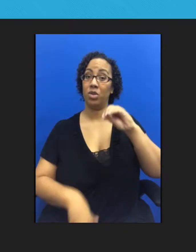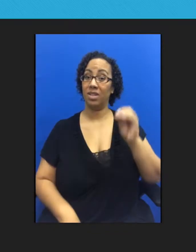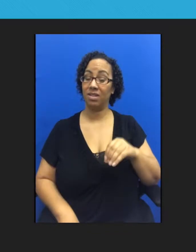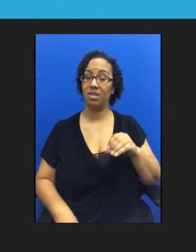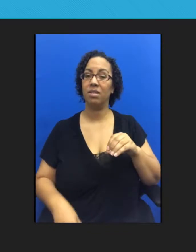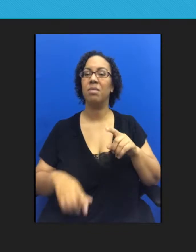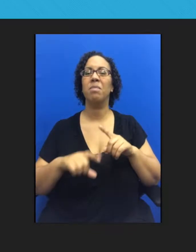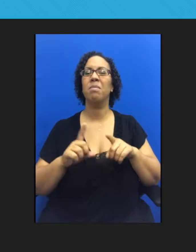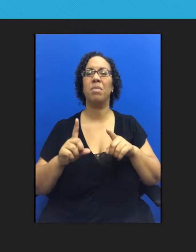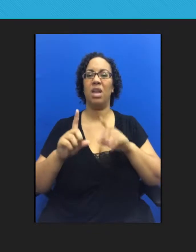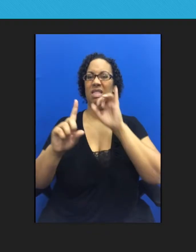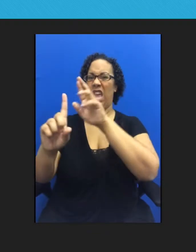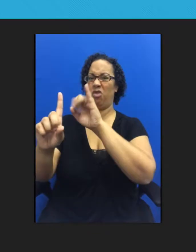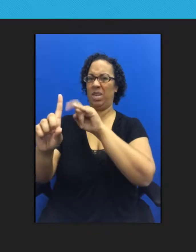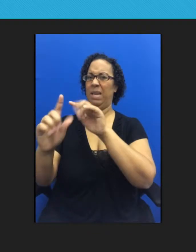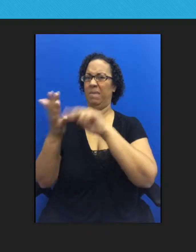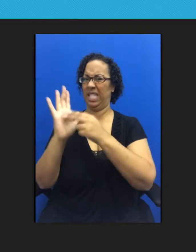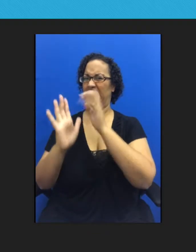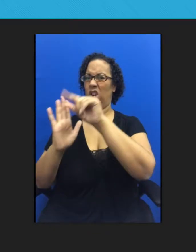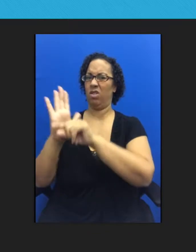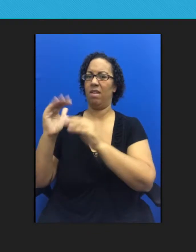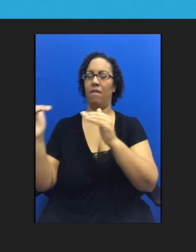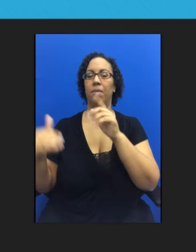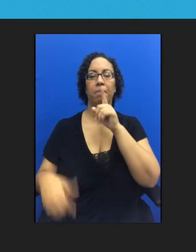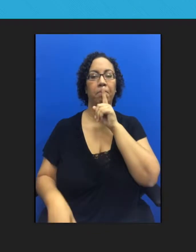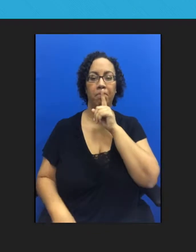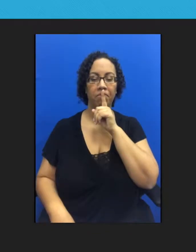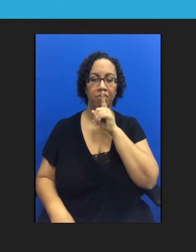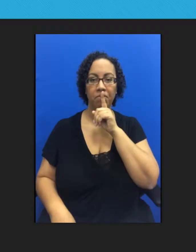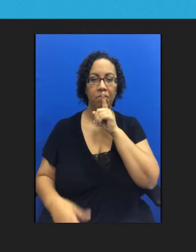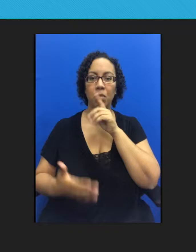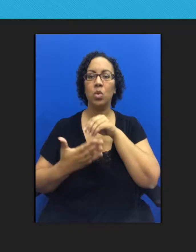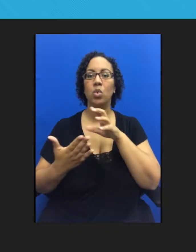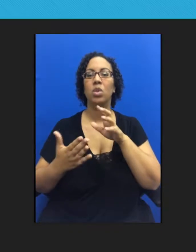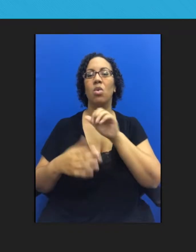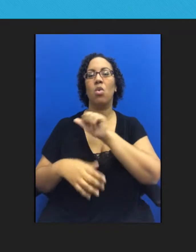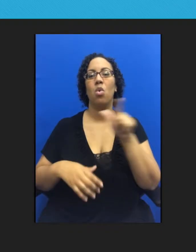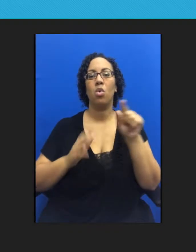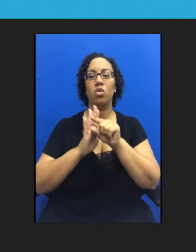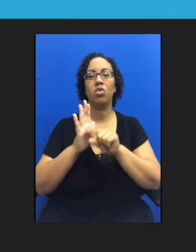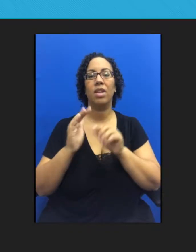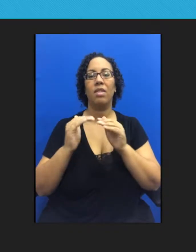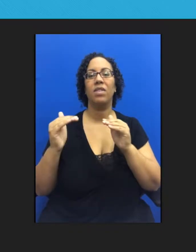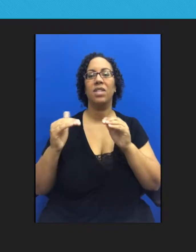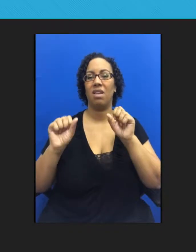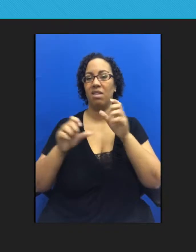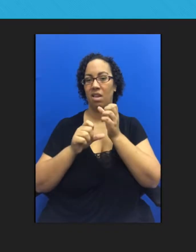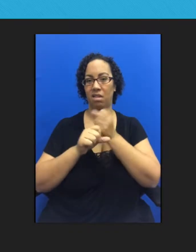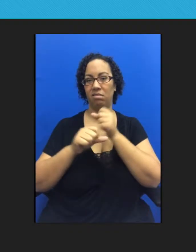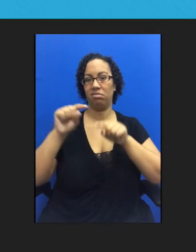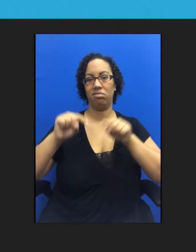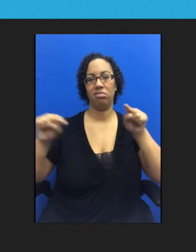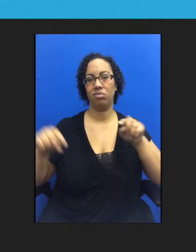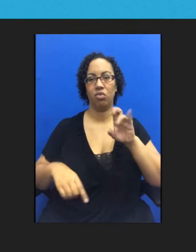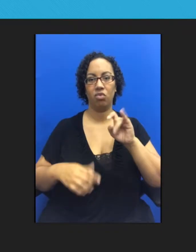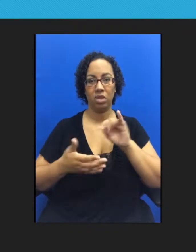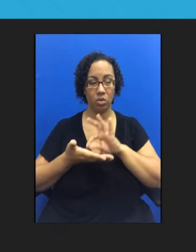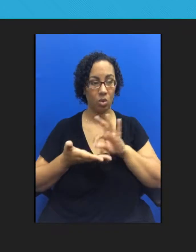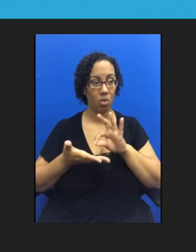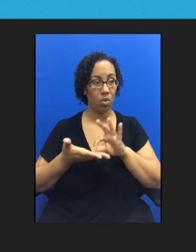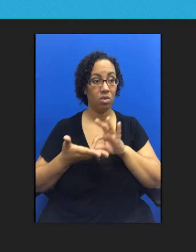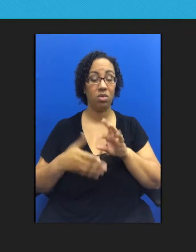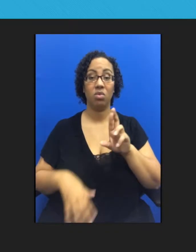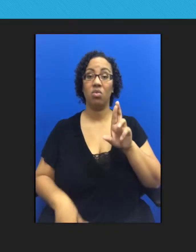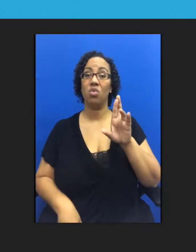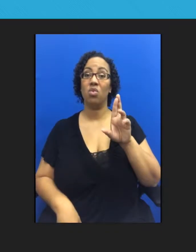level. It is established based on a percentile. All grade levels can